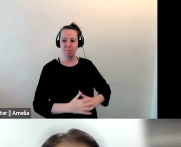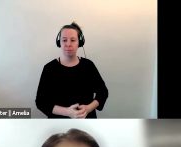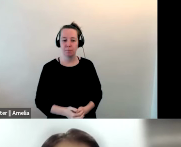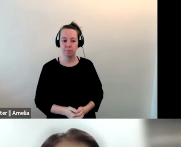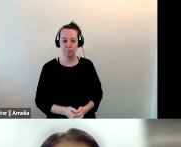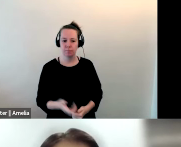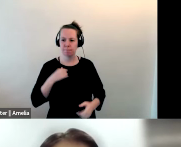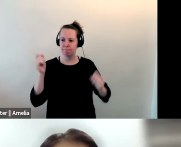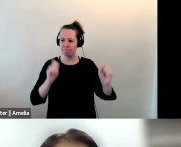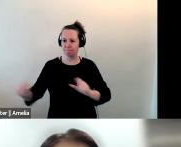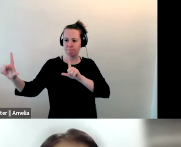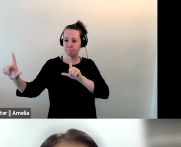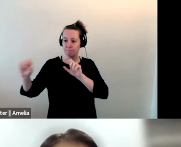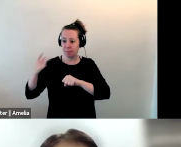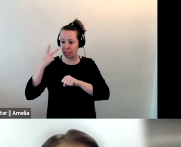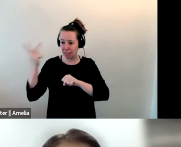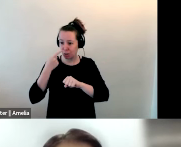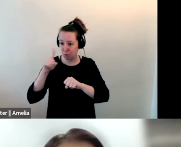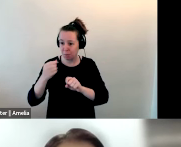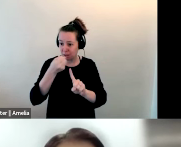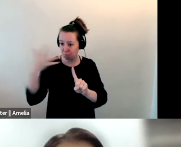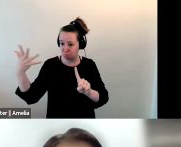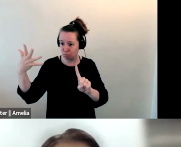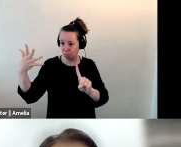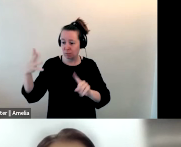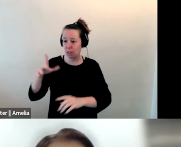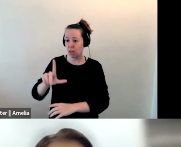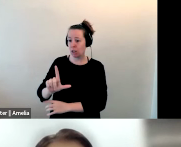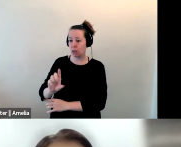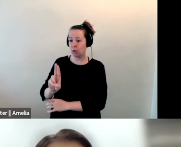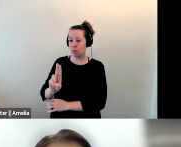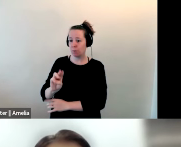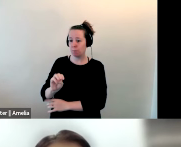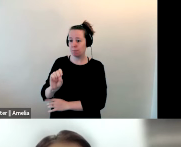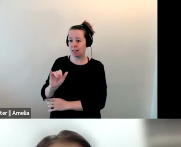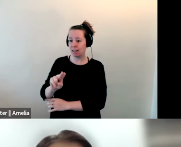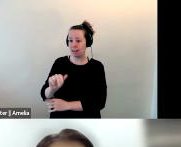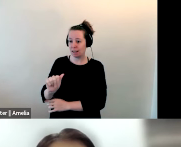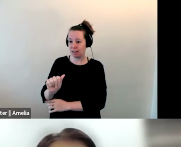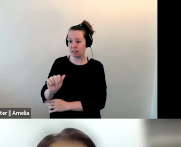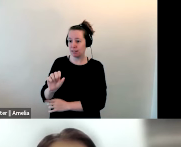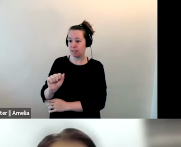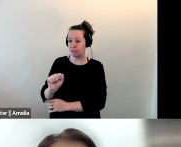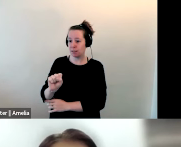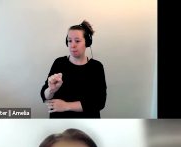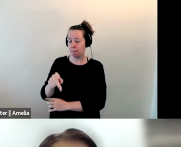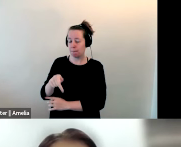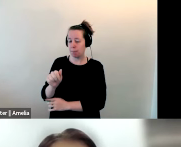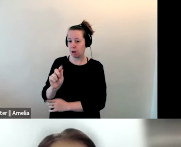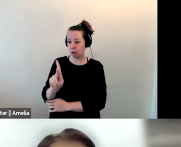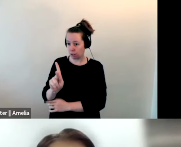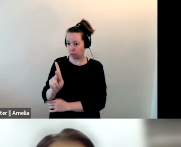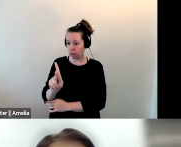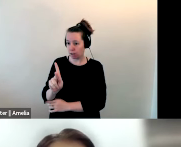Spark competency framework. Can you talk a little bit about Lumina Spark and explain what it is to everybody that's here today? Yeah, absolutely. So